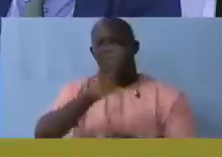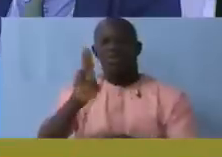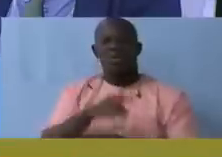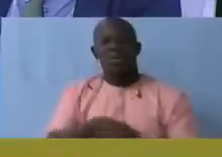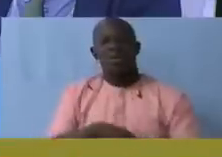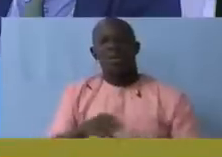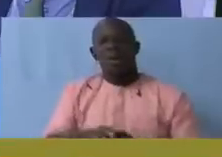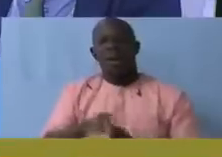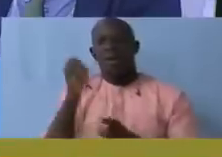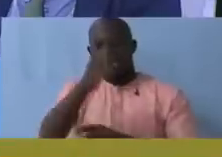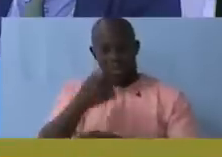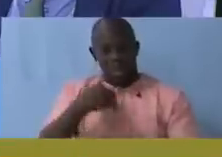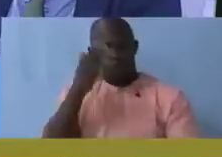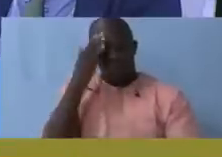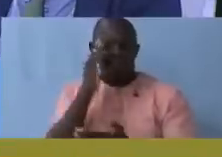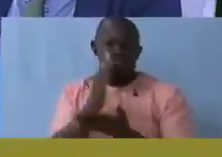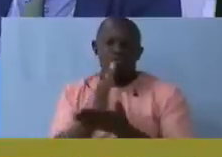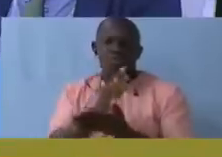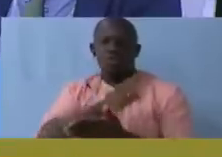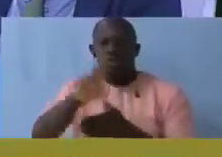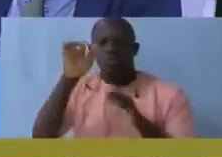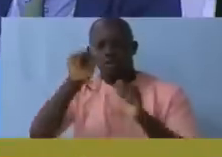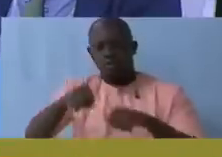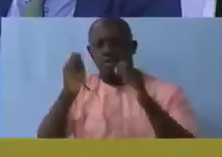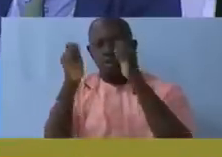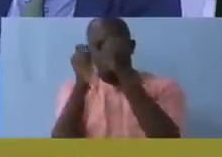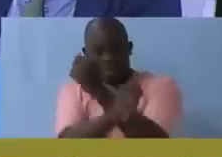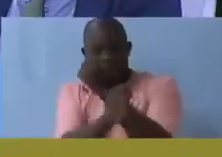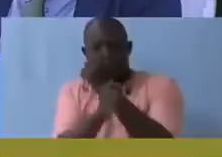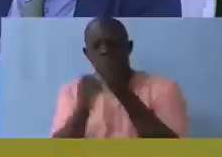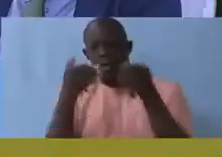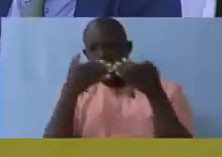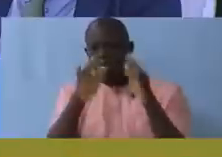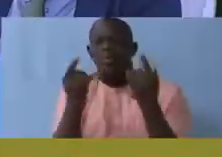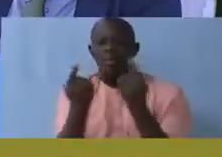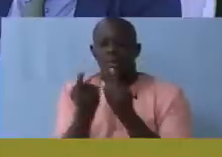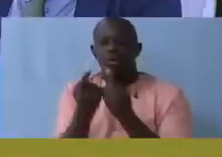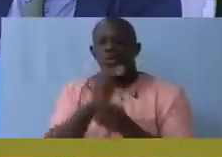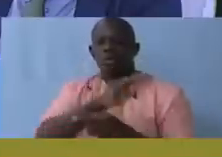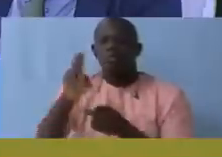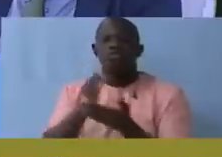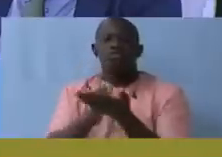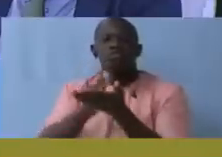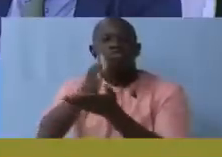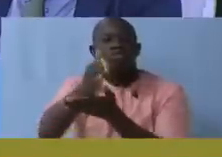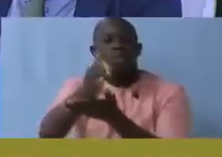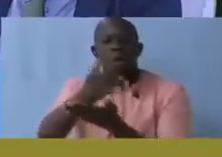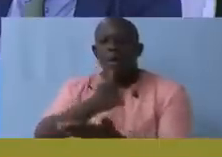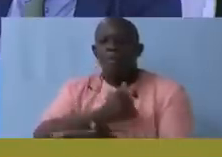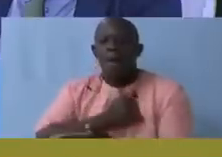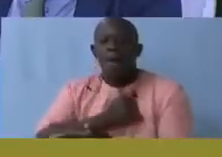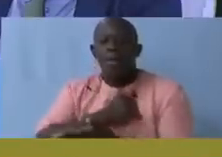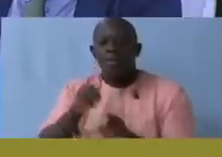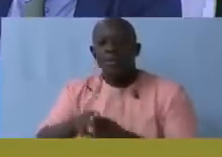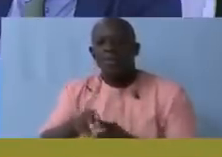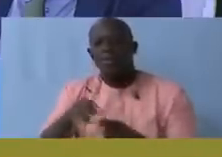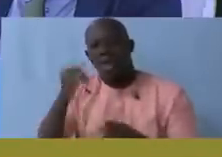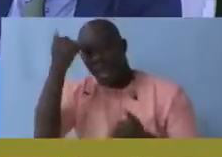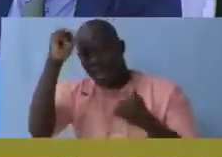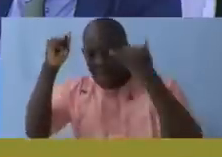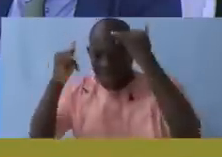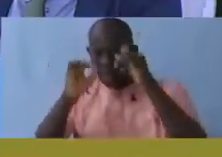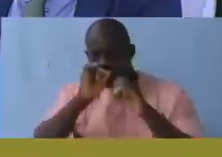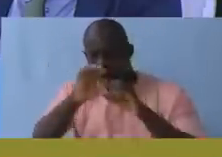And I know I can't rectify it, not through my verbal solicitation to them,